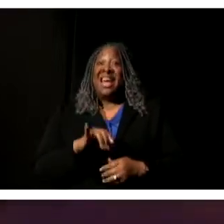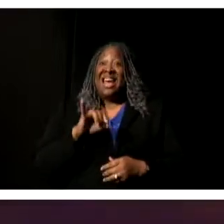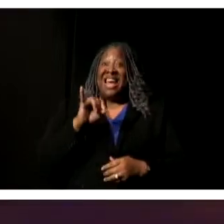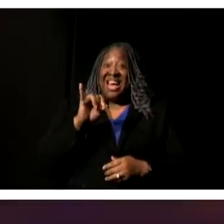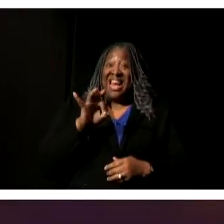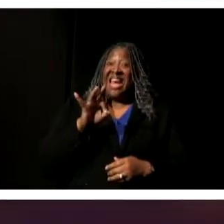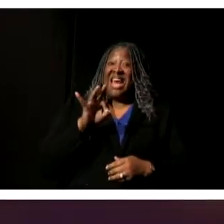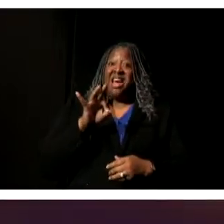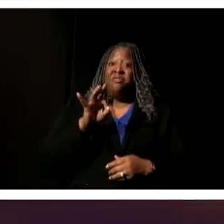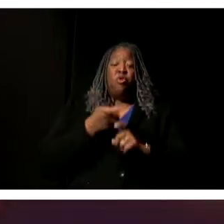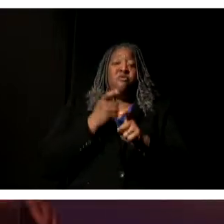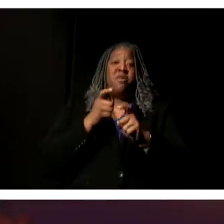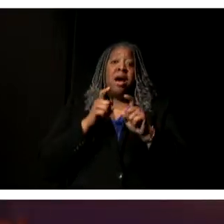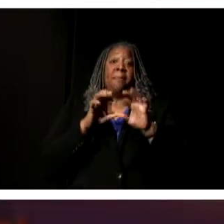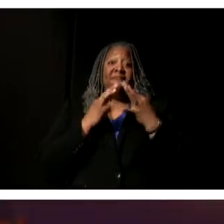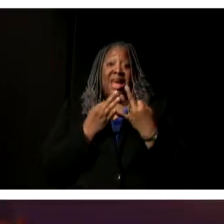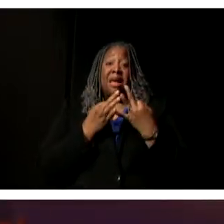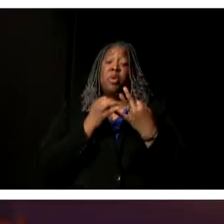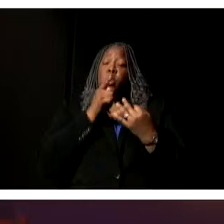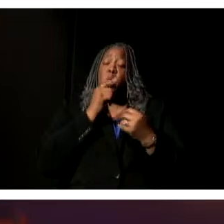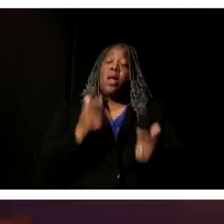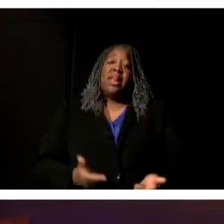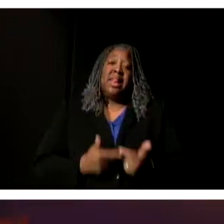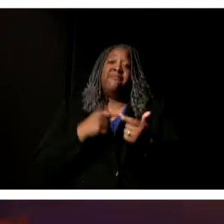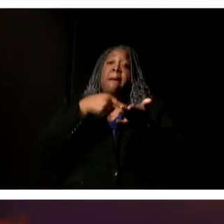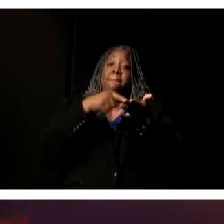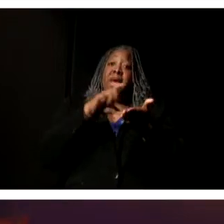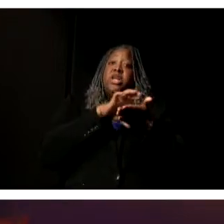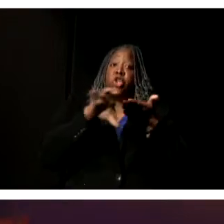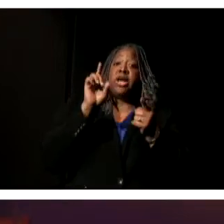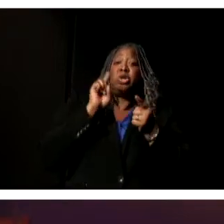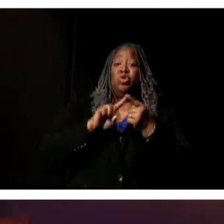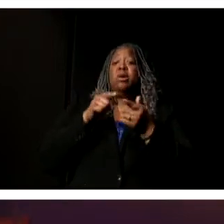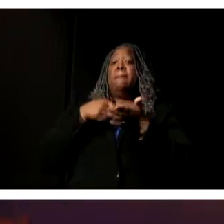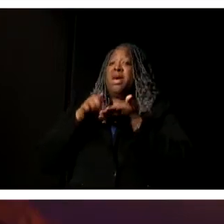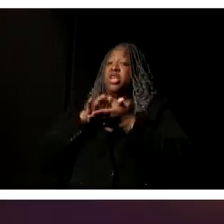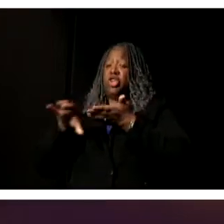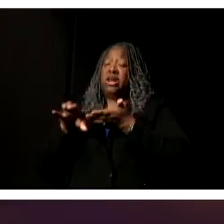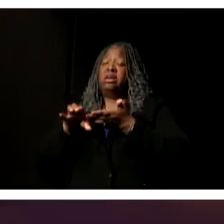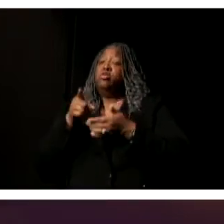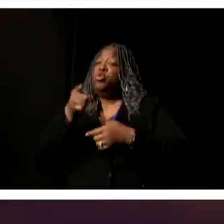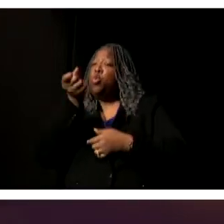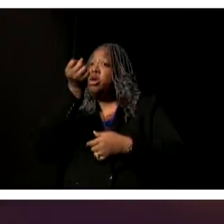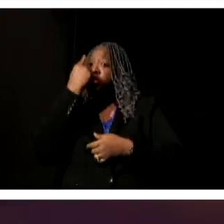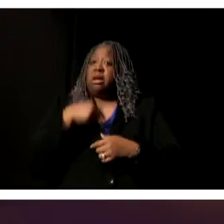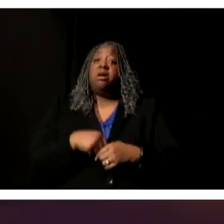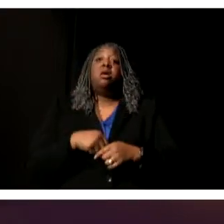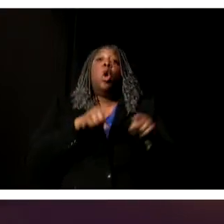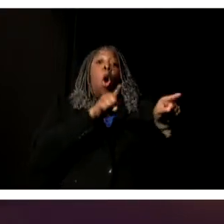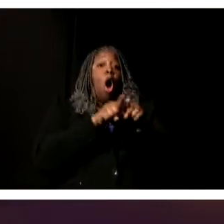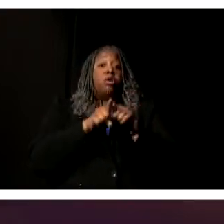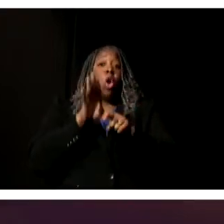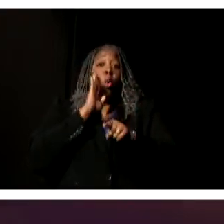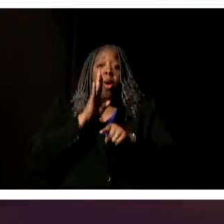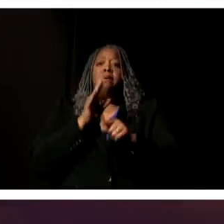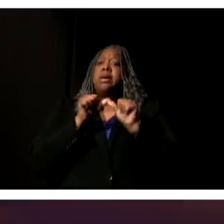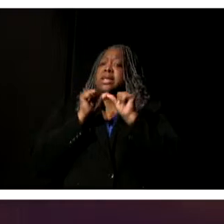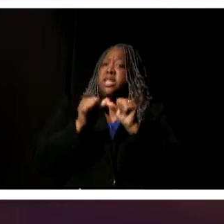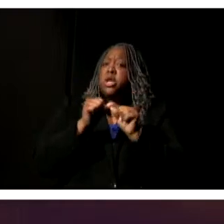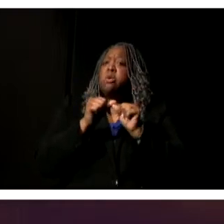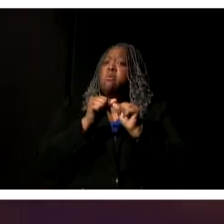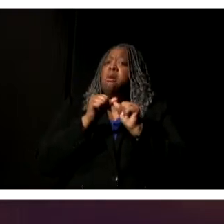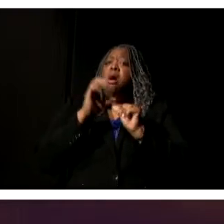from a family that lives paycheck to paycheck, you know what I'm talking about. We will also continue to explore